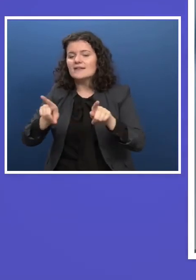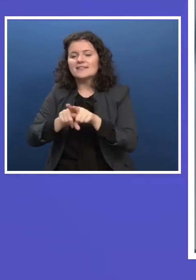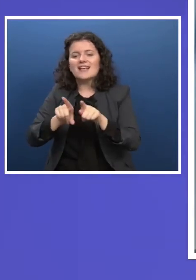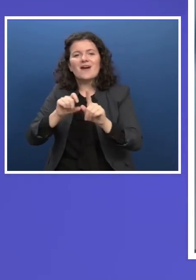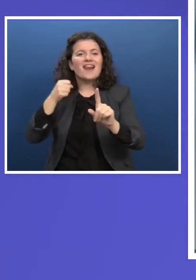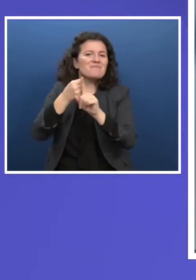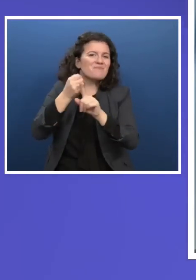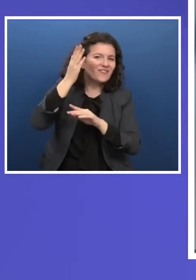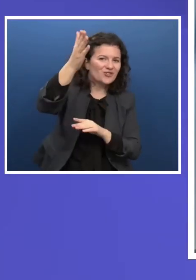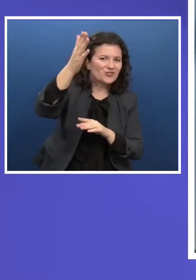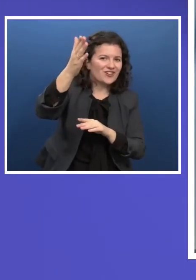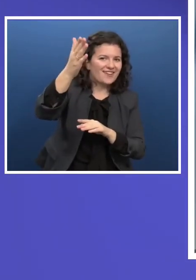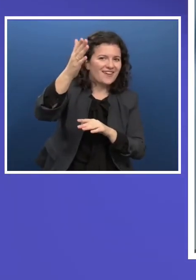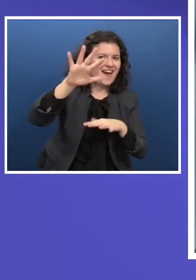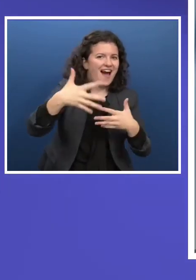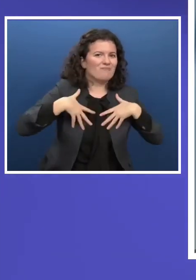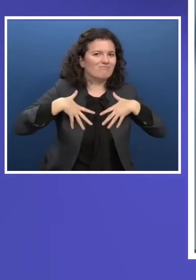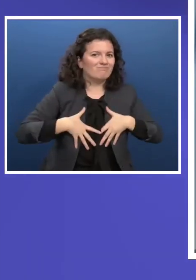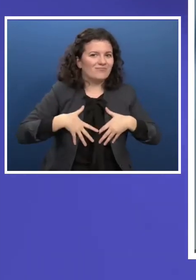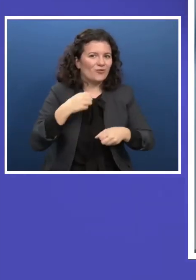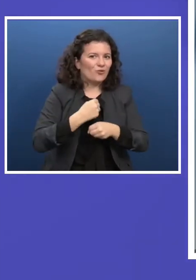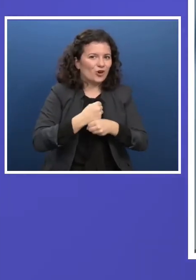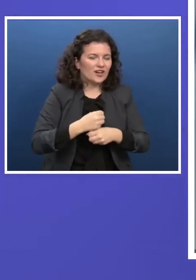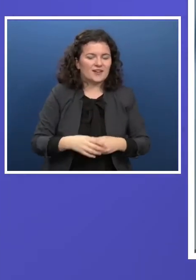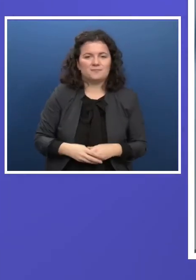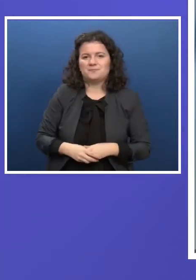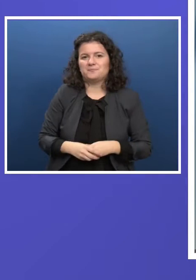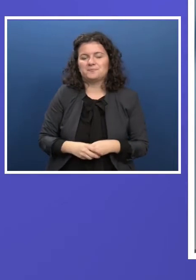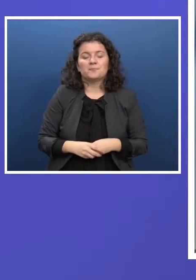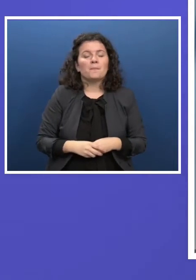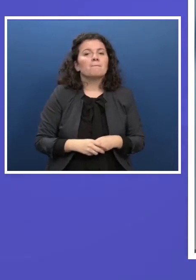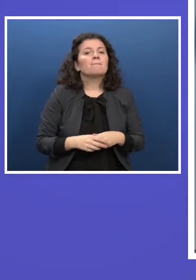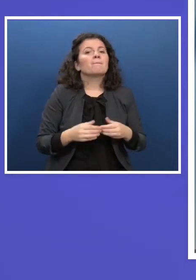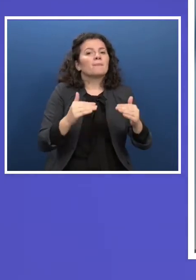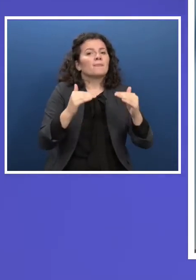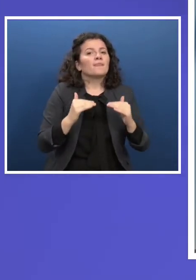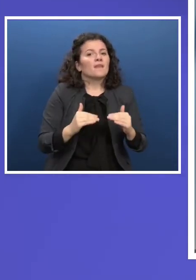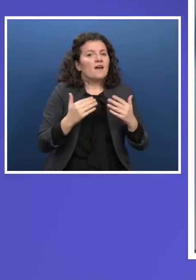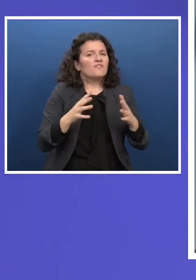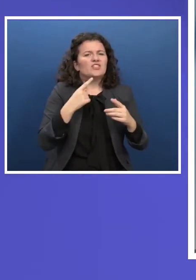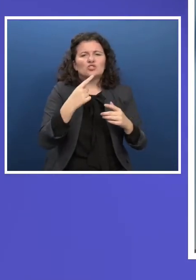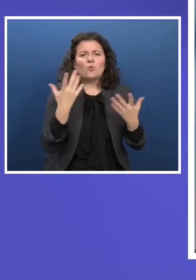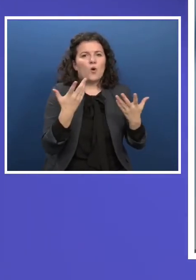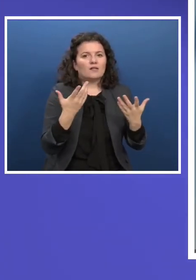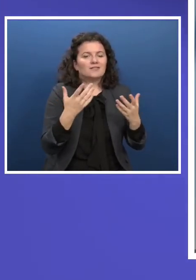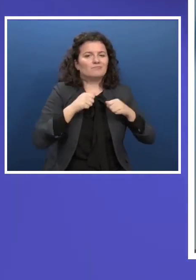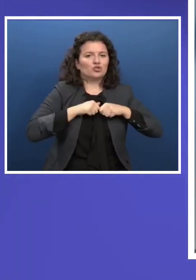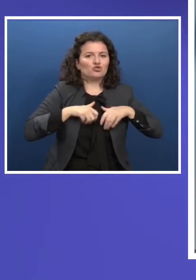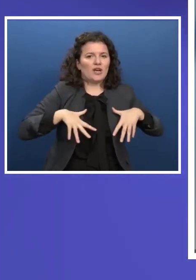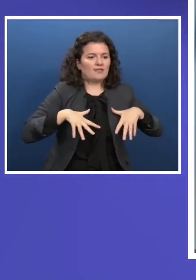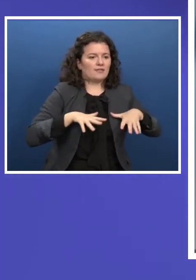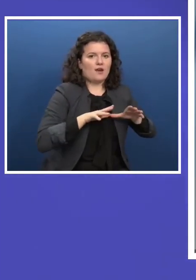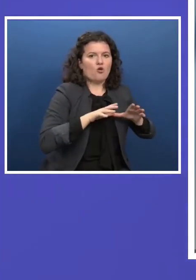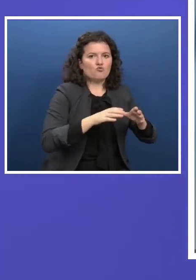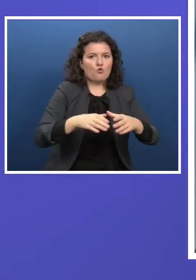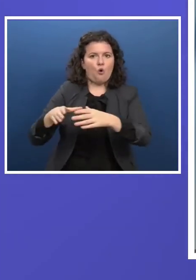issues which are important in terms of, and it was mentioned very much, of tackling gender norms gender stereotypes, nurses